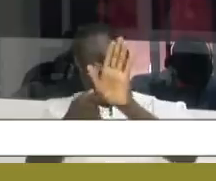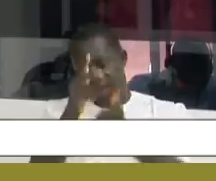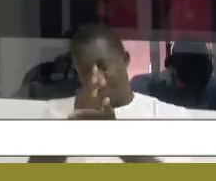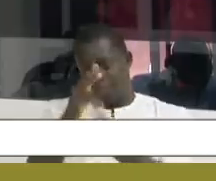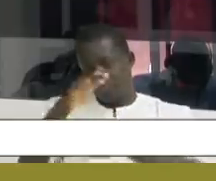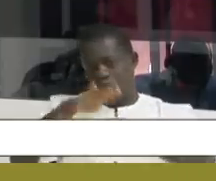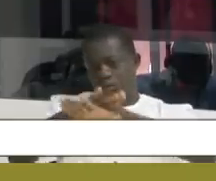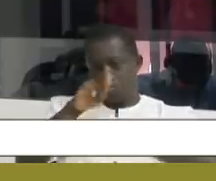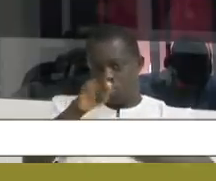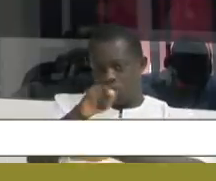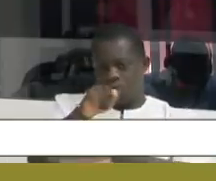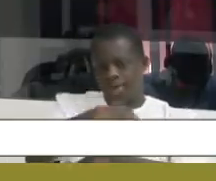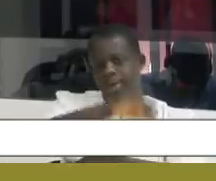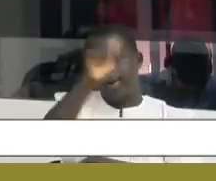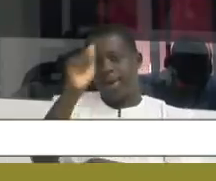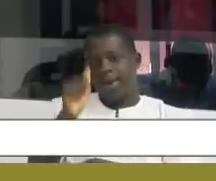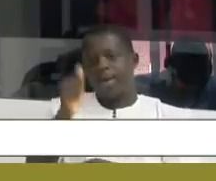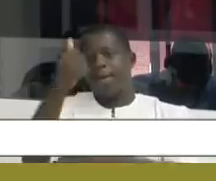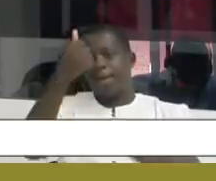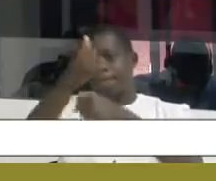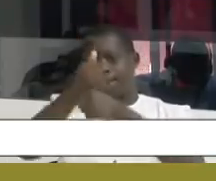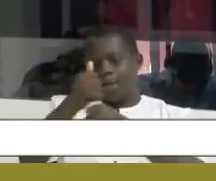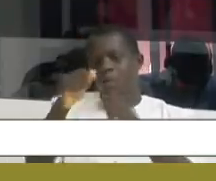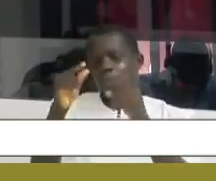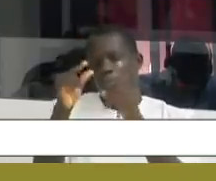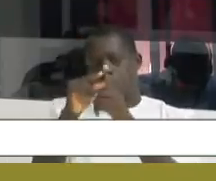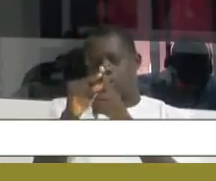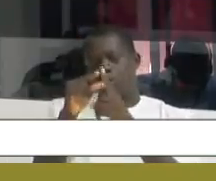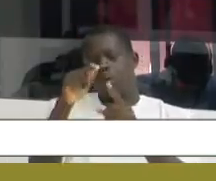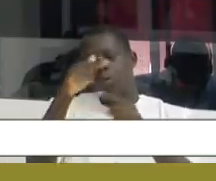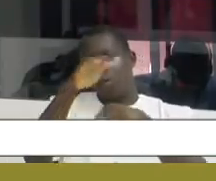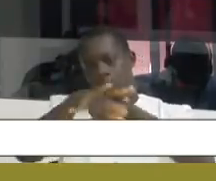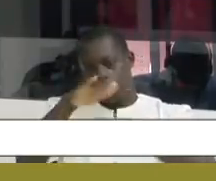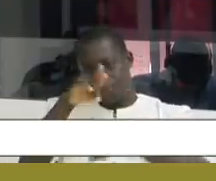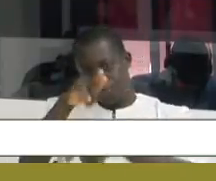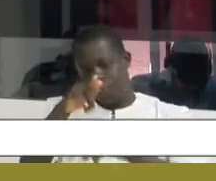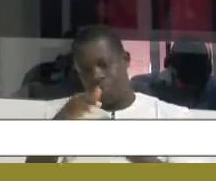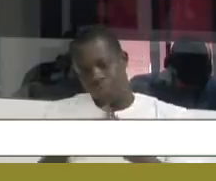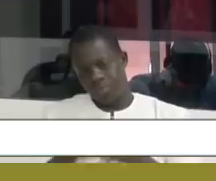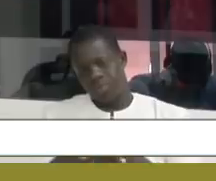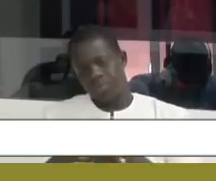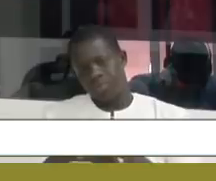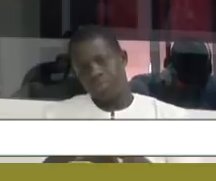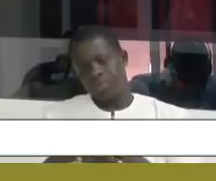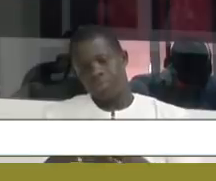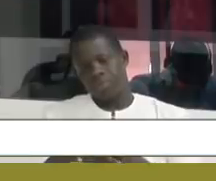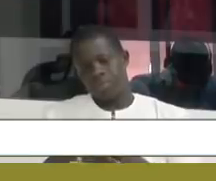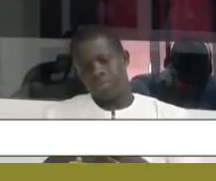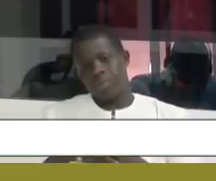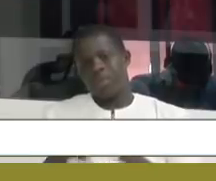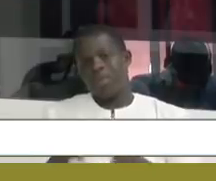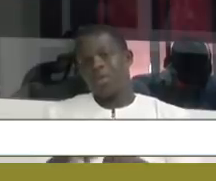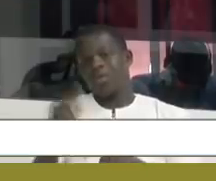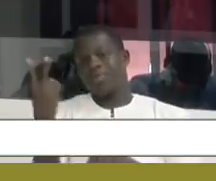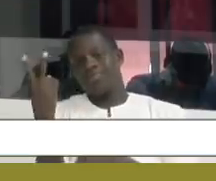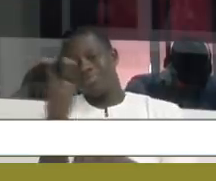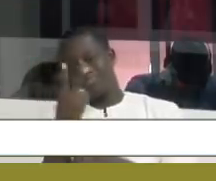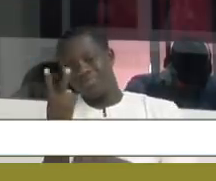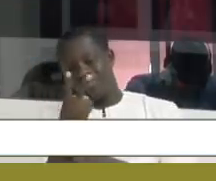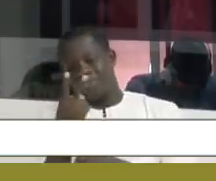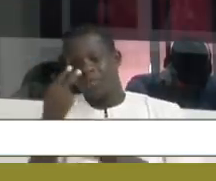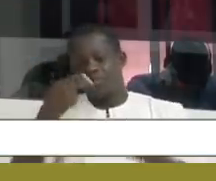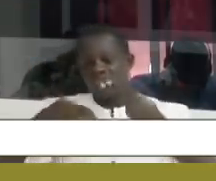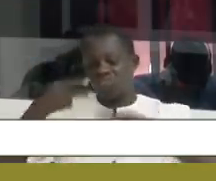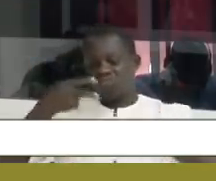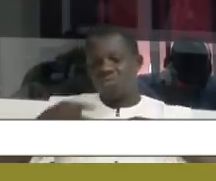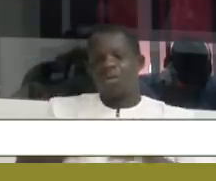you and made a proposition to you. These two stories